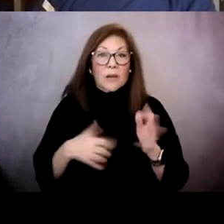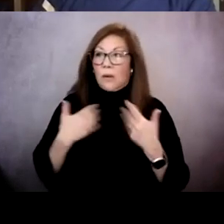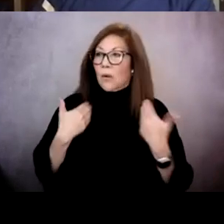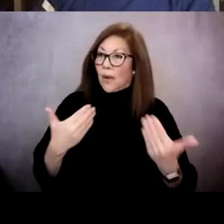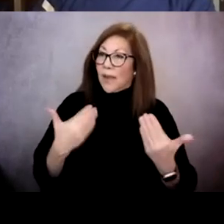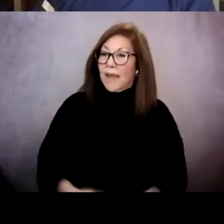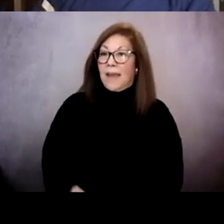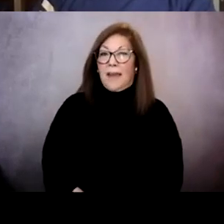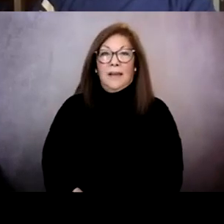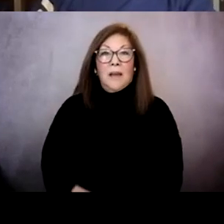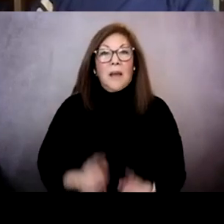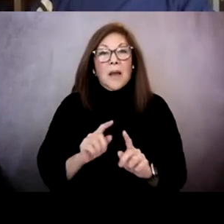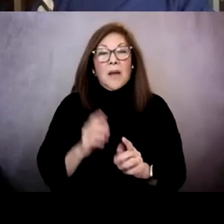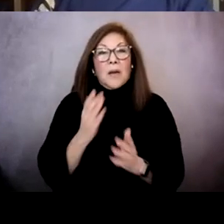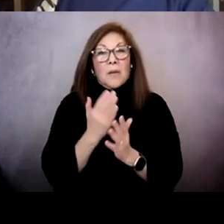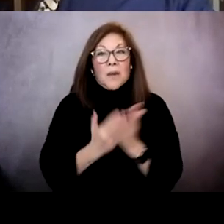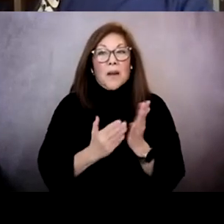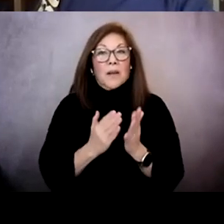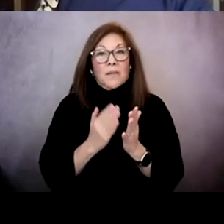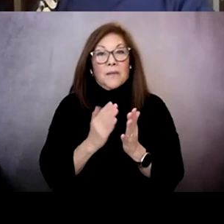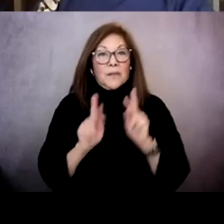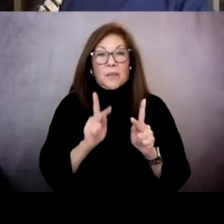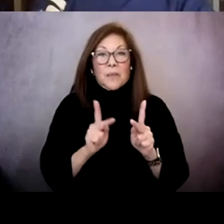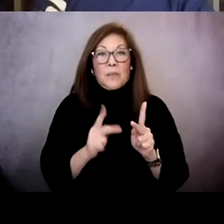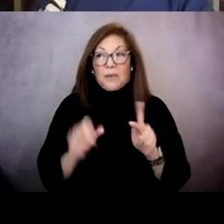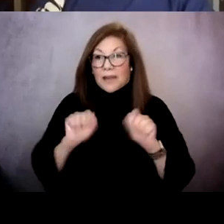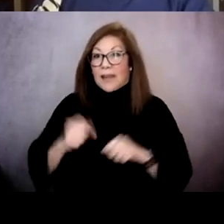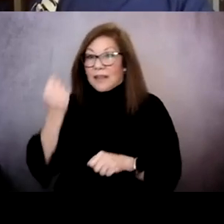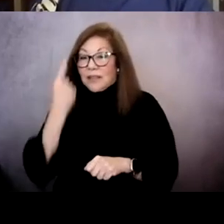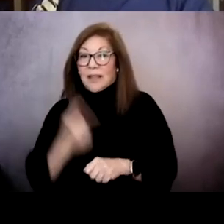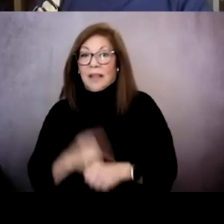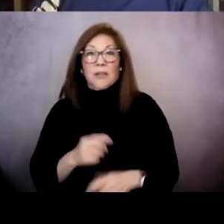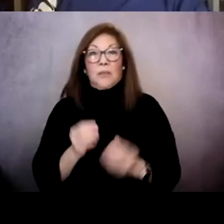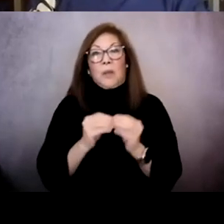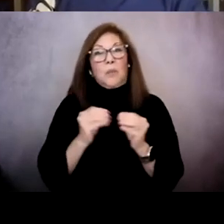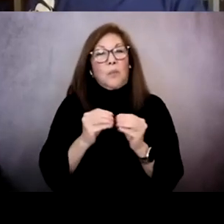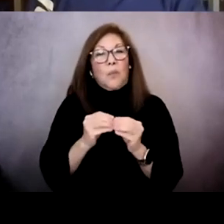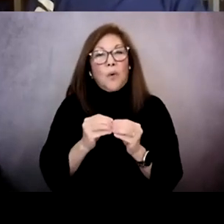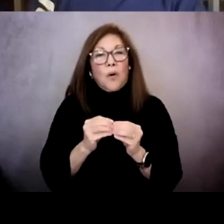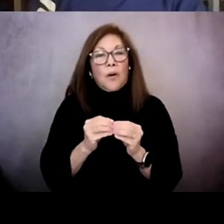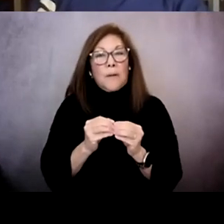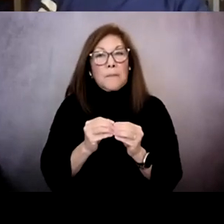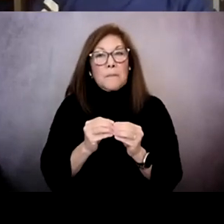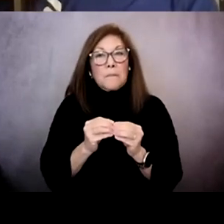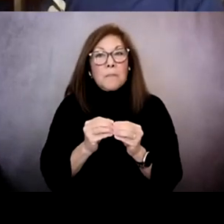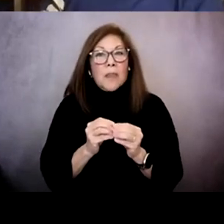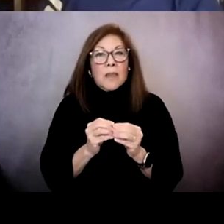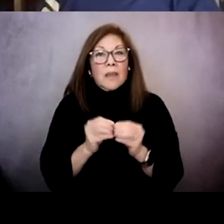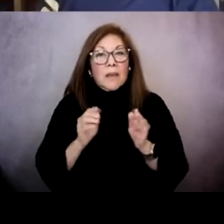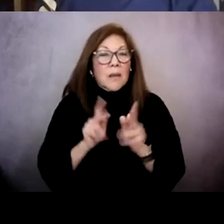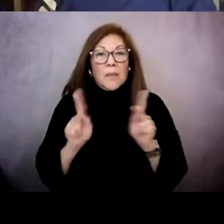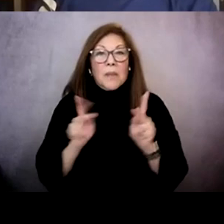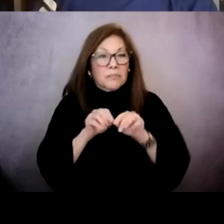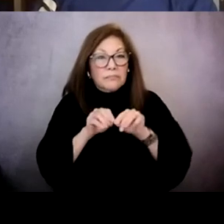do that for people who can understand, and also just to make it more accessible to folks across the board, especially in the diaspora.